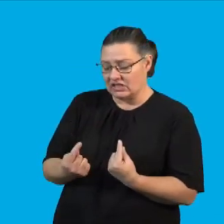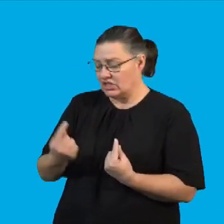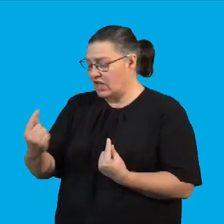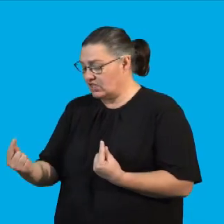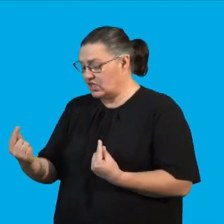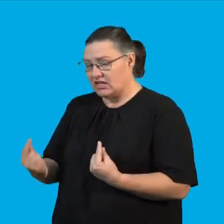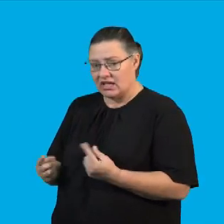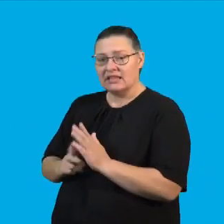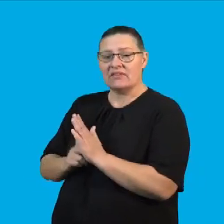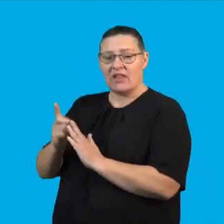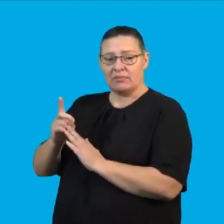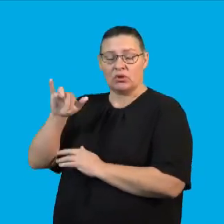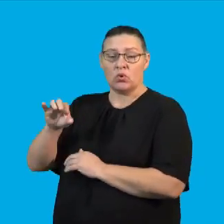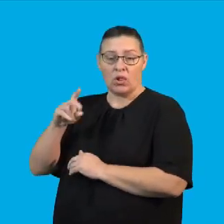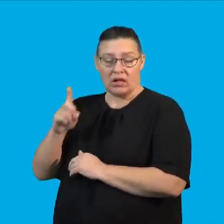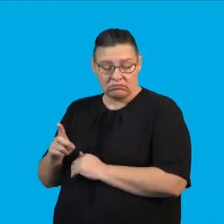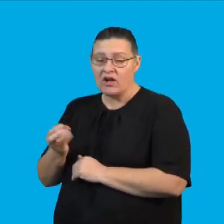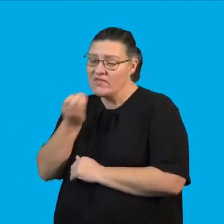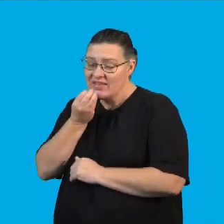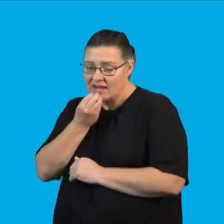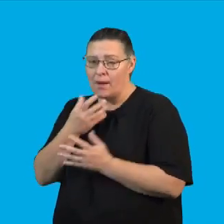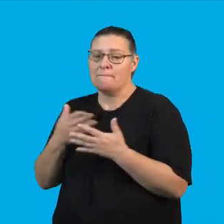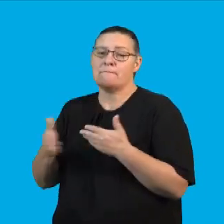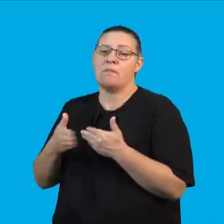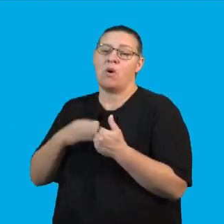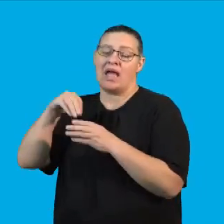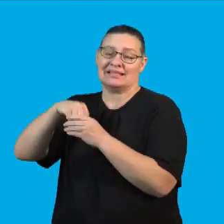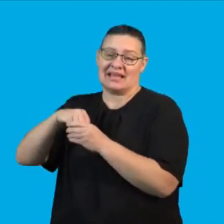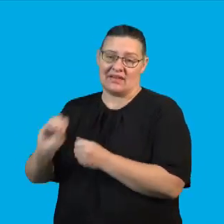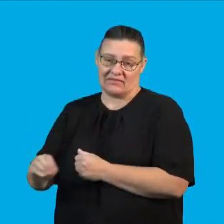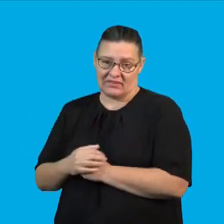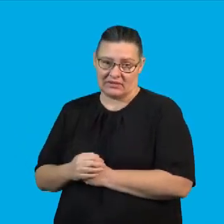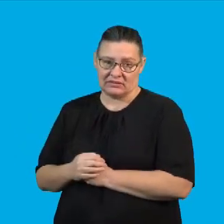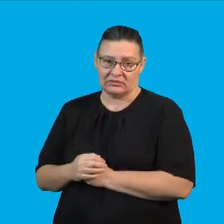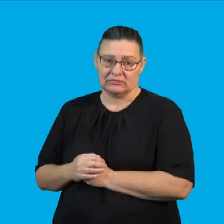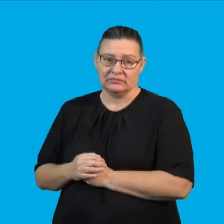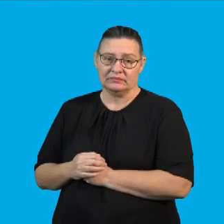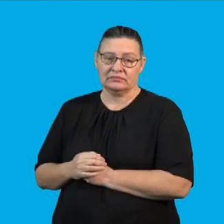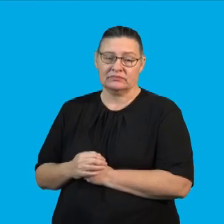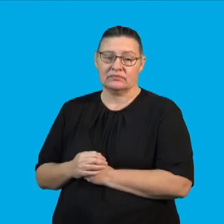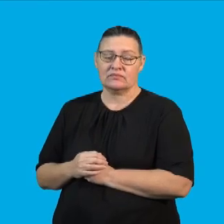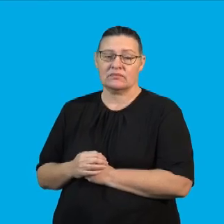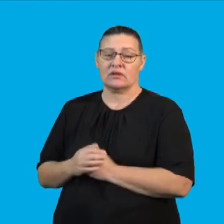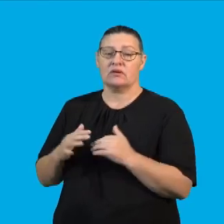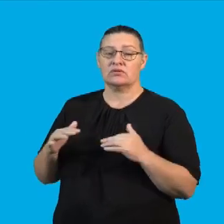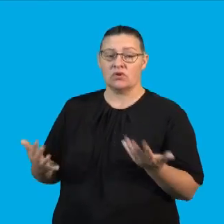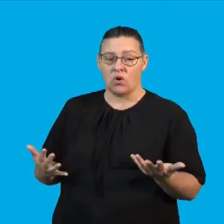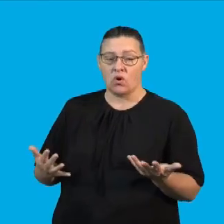have more yolk for development and for feeding. Each egg can have more